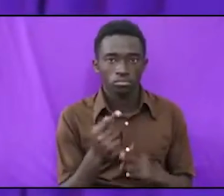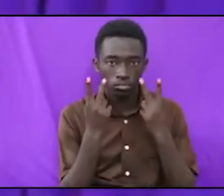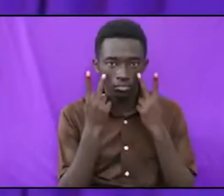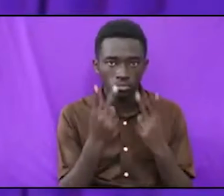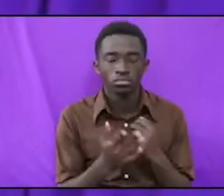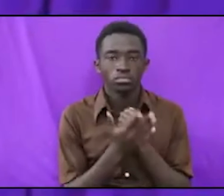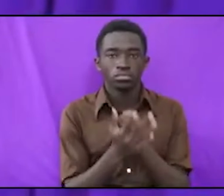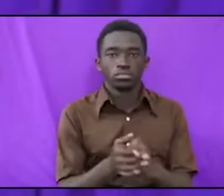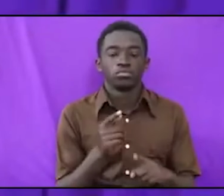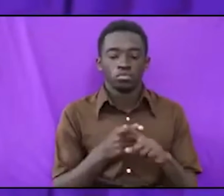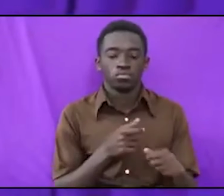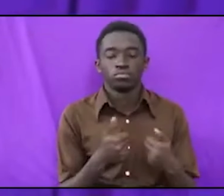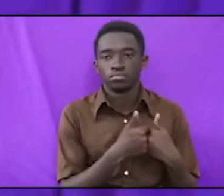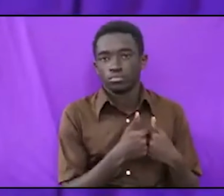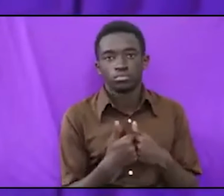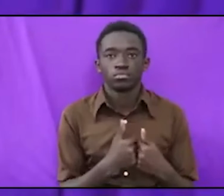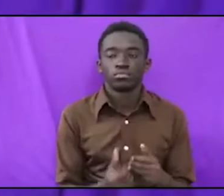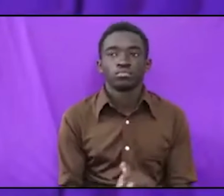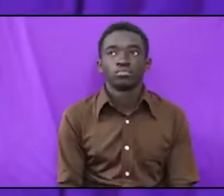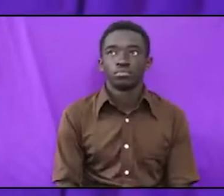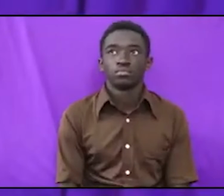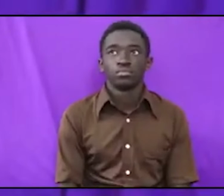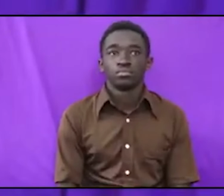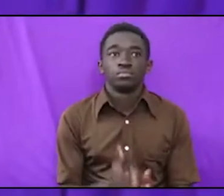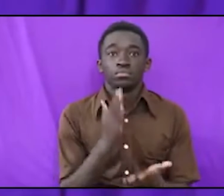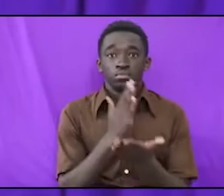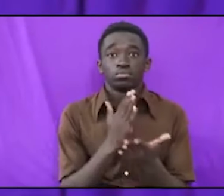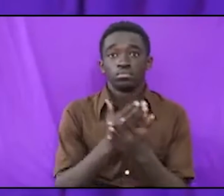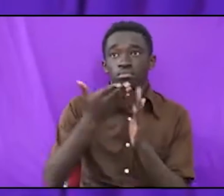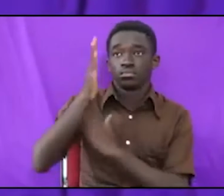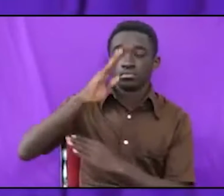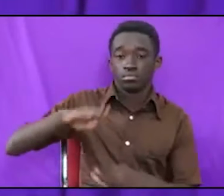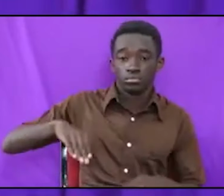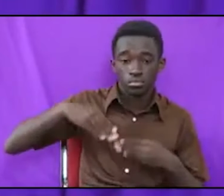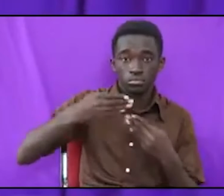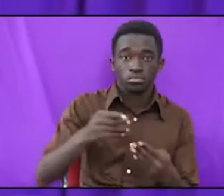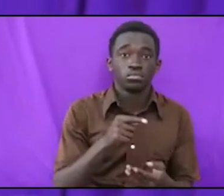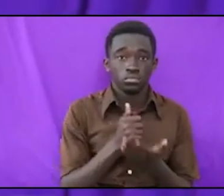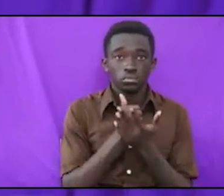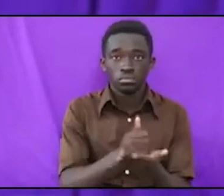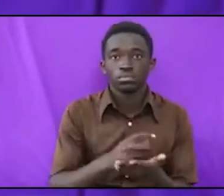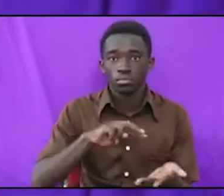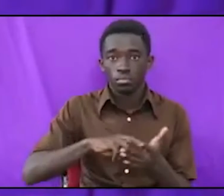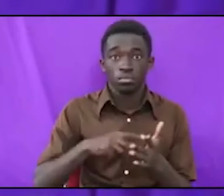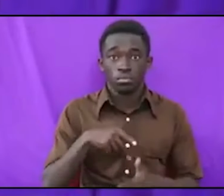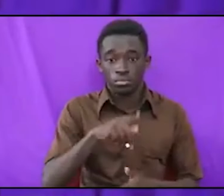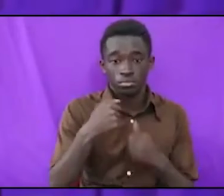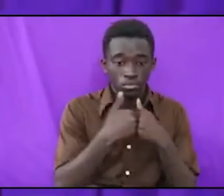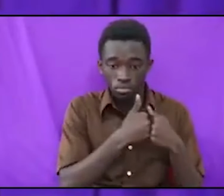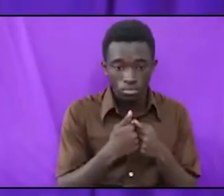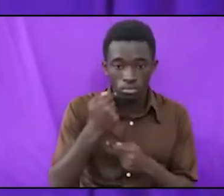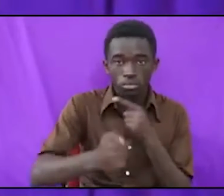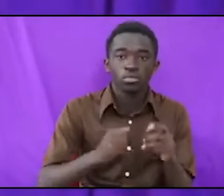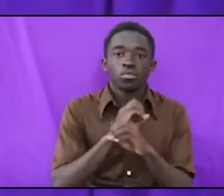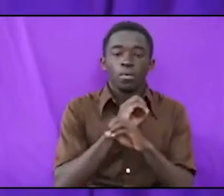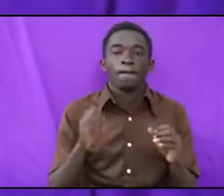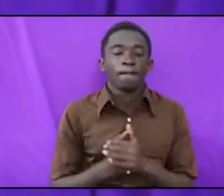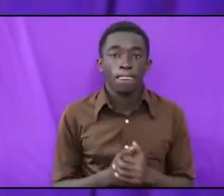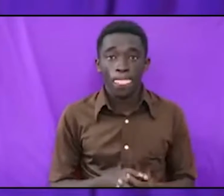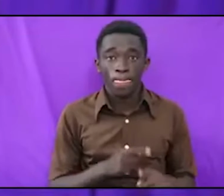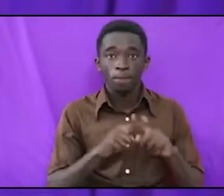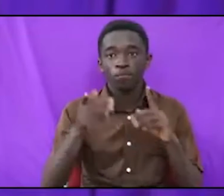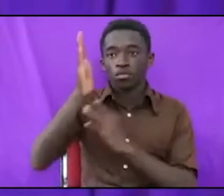asifiwe. The fact that God has equipped you doesn't mean you will not go through those challenges. But God has already